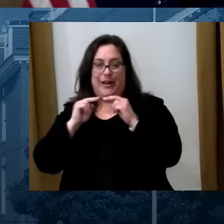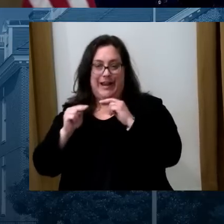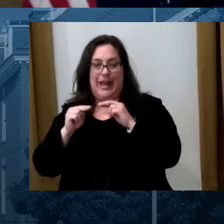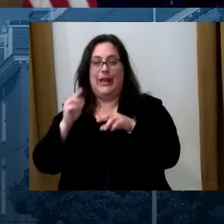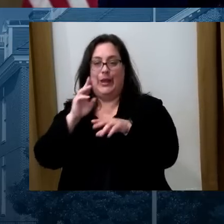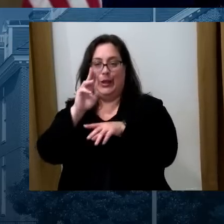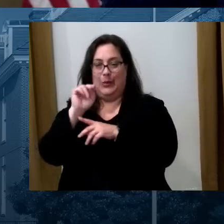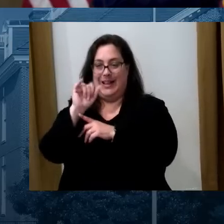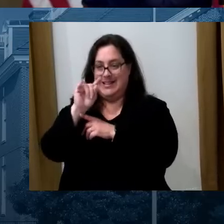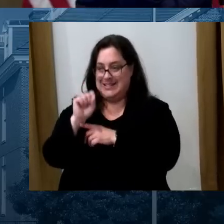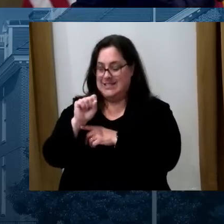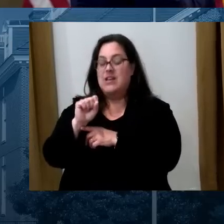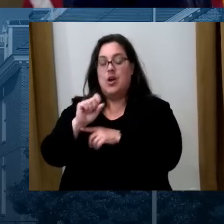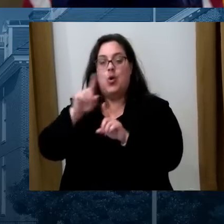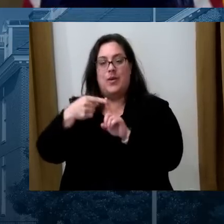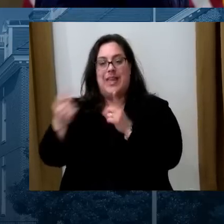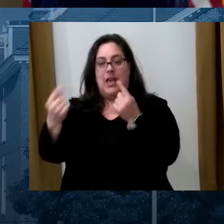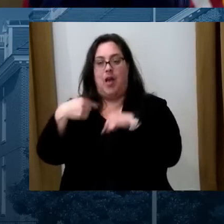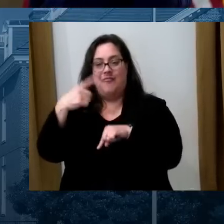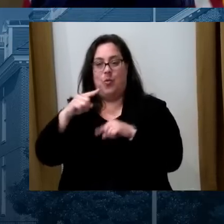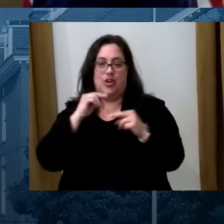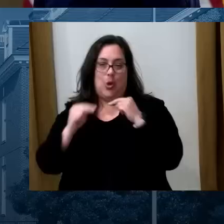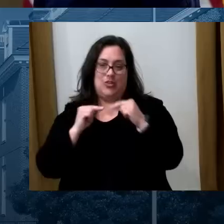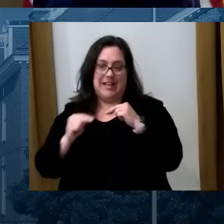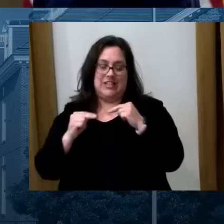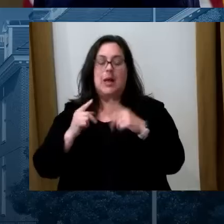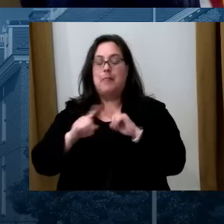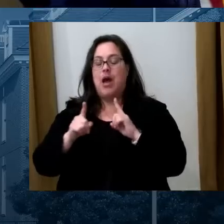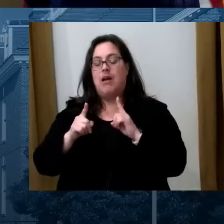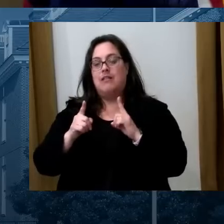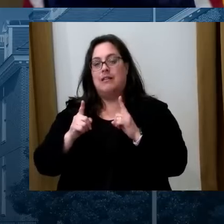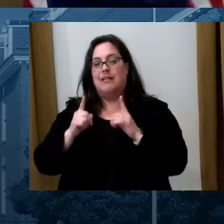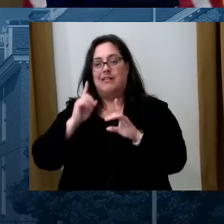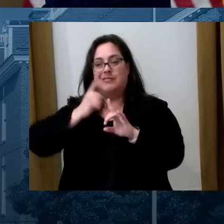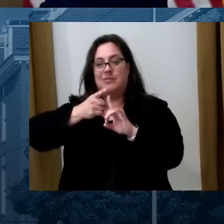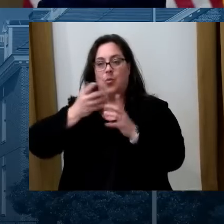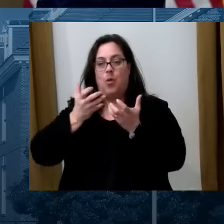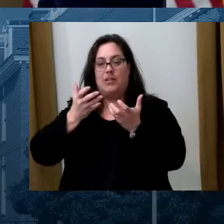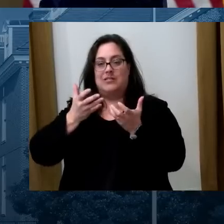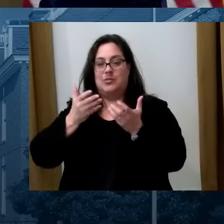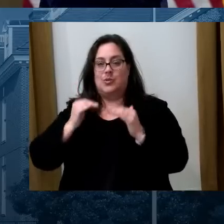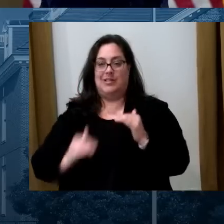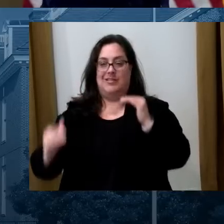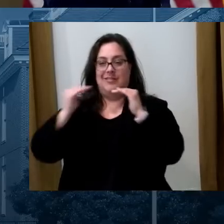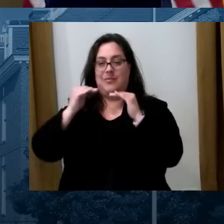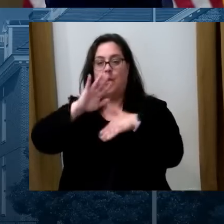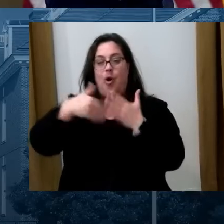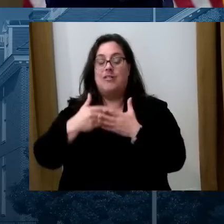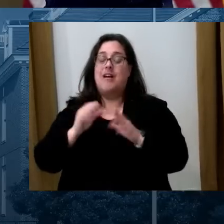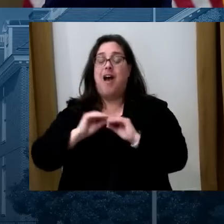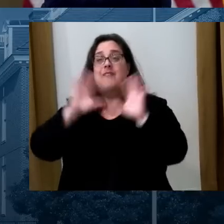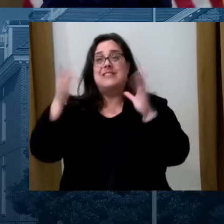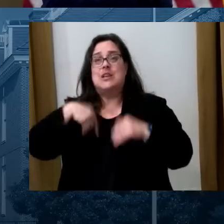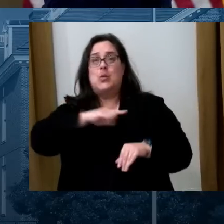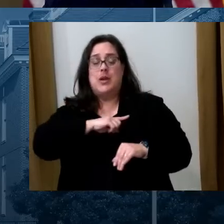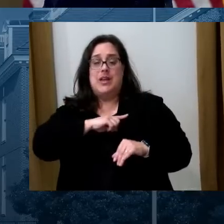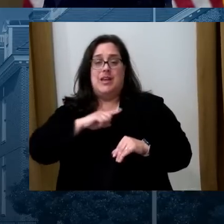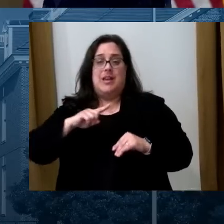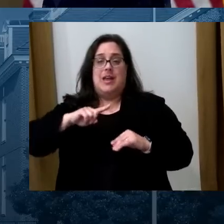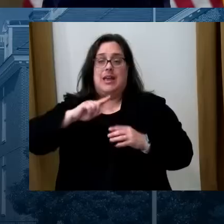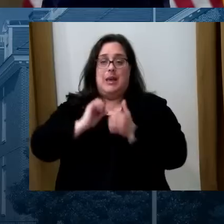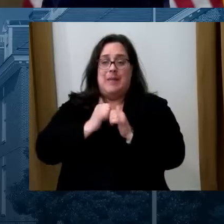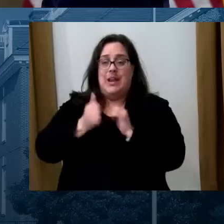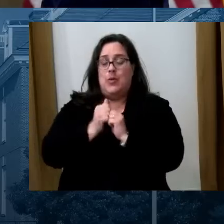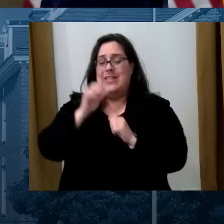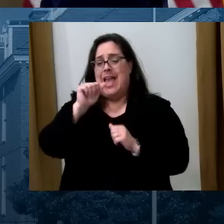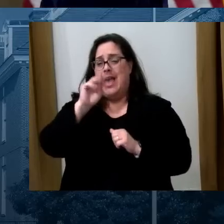forward to negotiate, and that should help to lift all boats. Obviously, we're competing with the Amazons and the McDonald's of the world